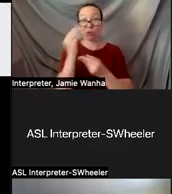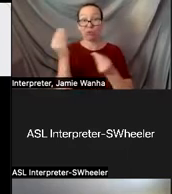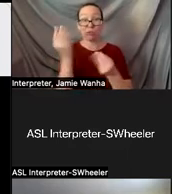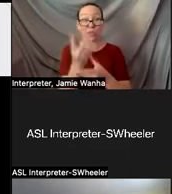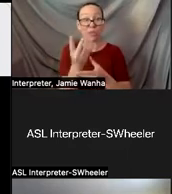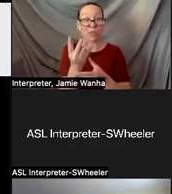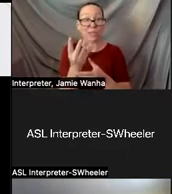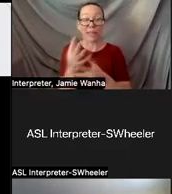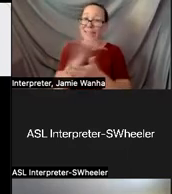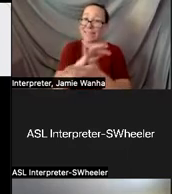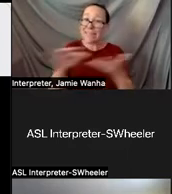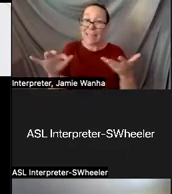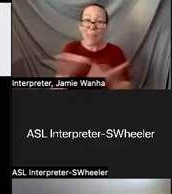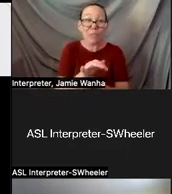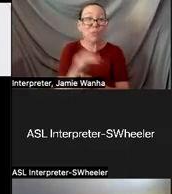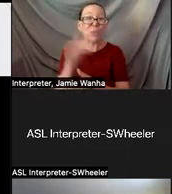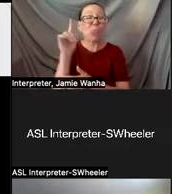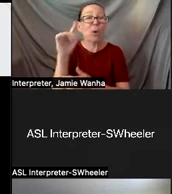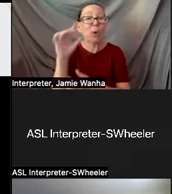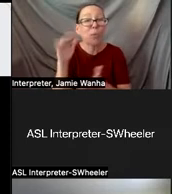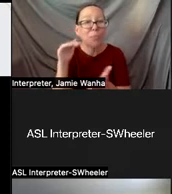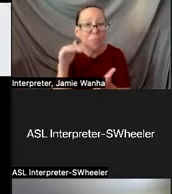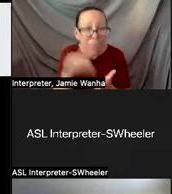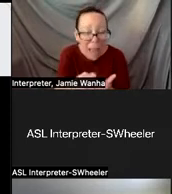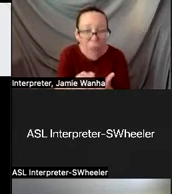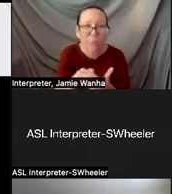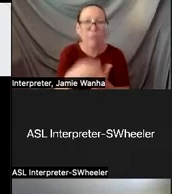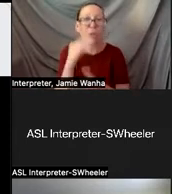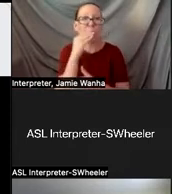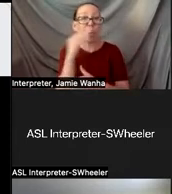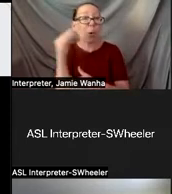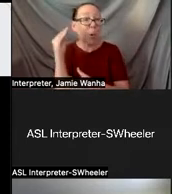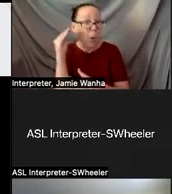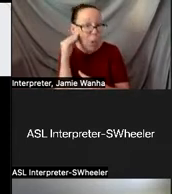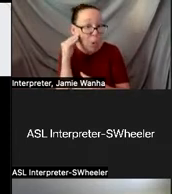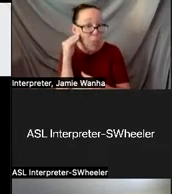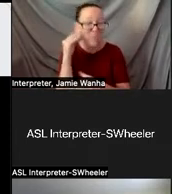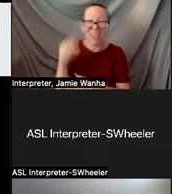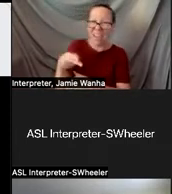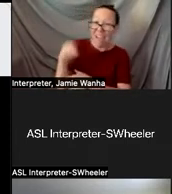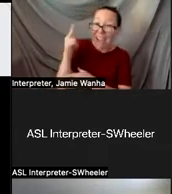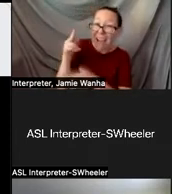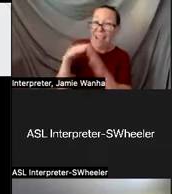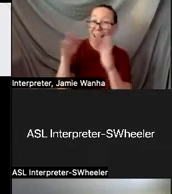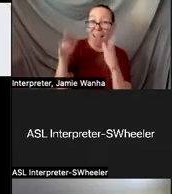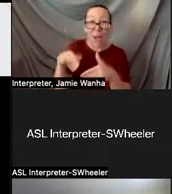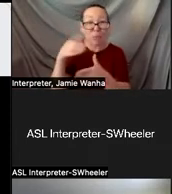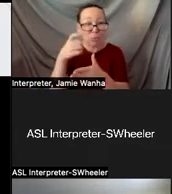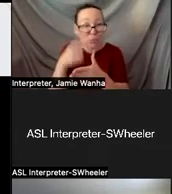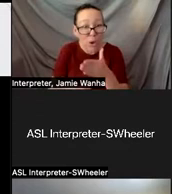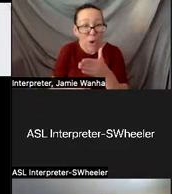residential structures, coupled with high housing costs and low vacancy rates, may